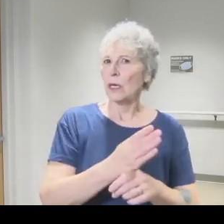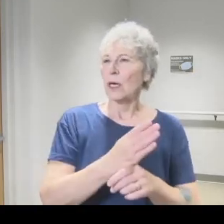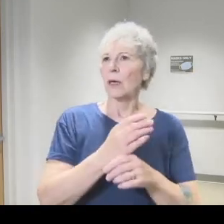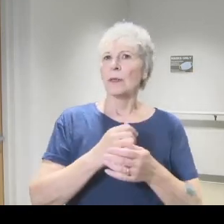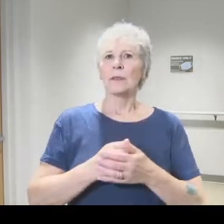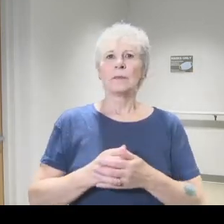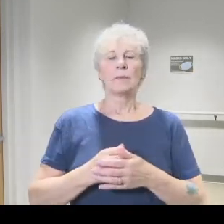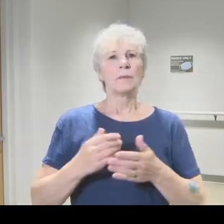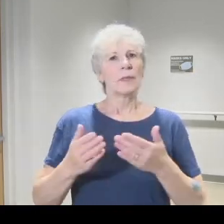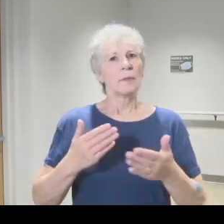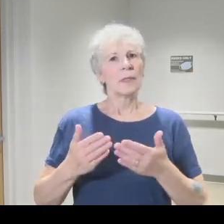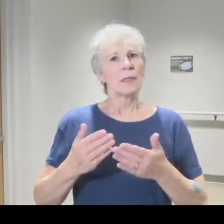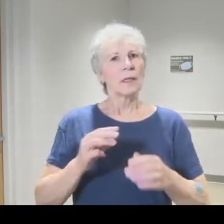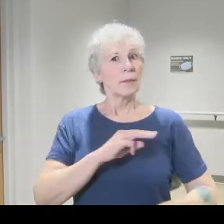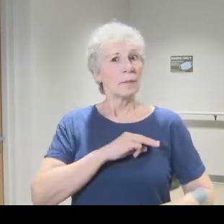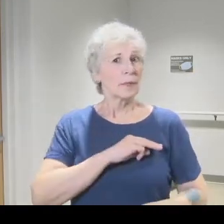I say, a mission?